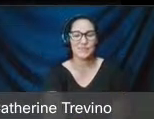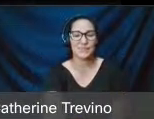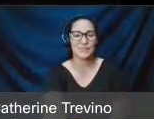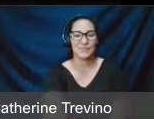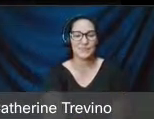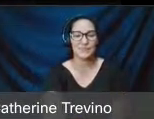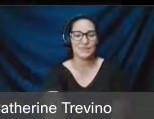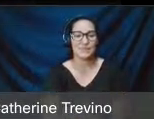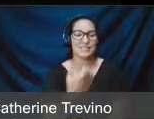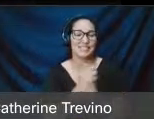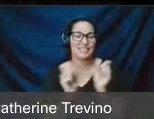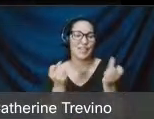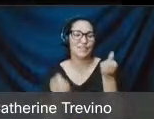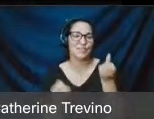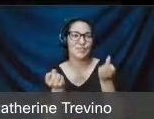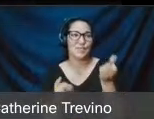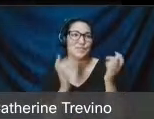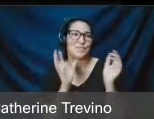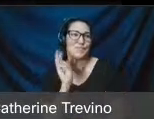Safe drive.